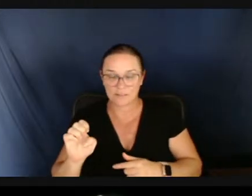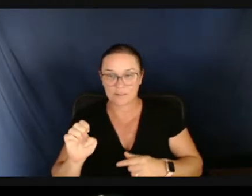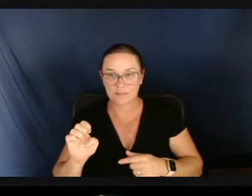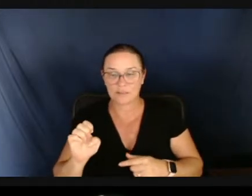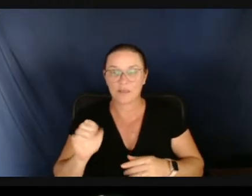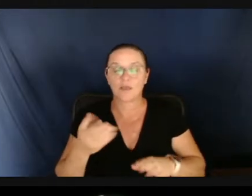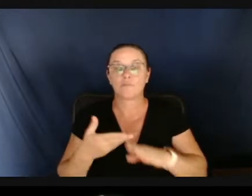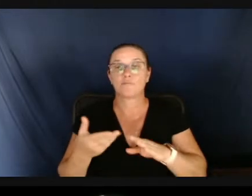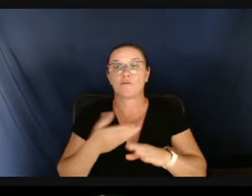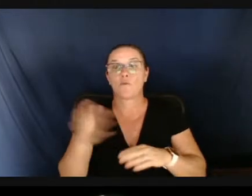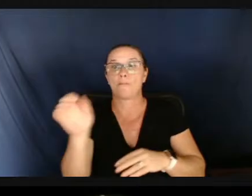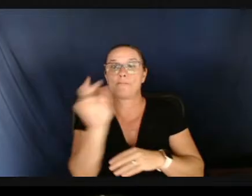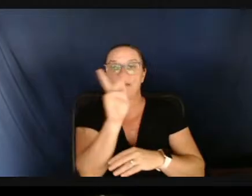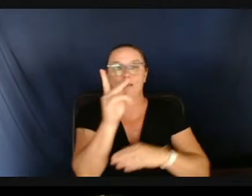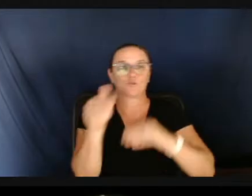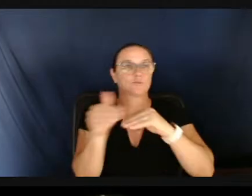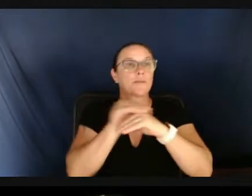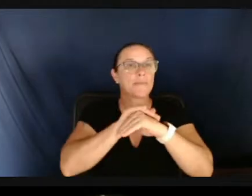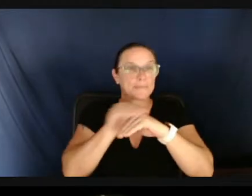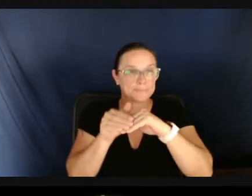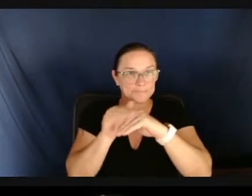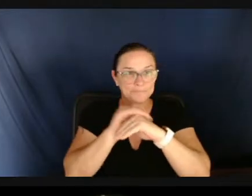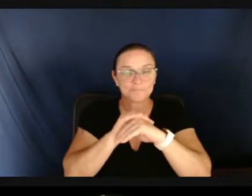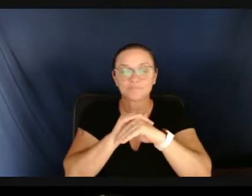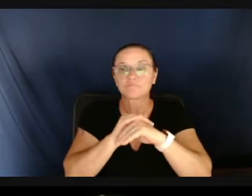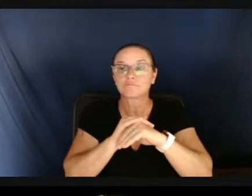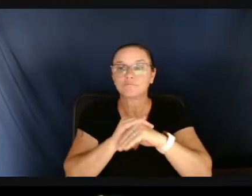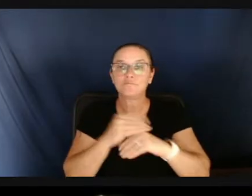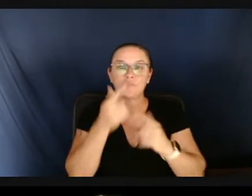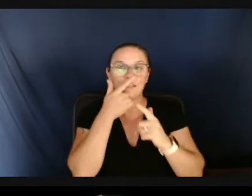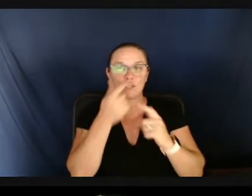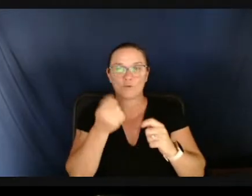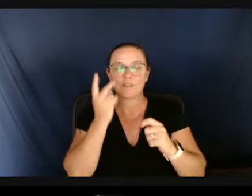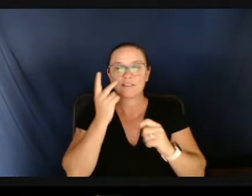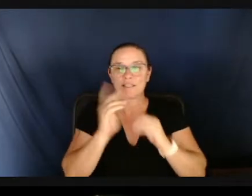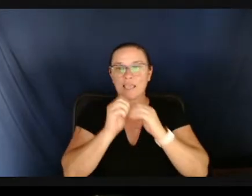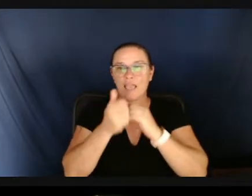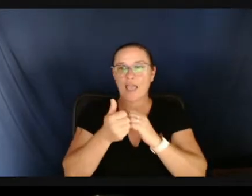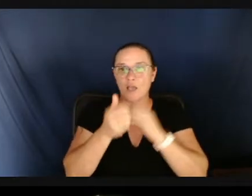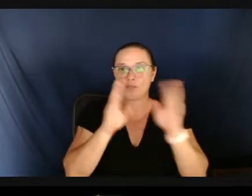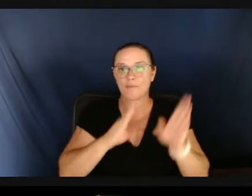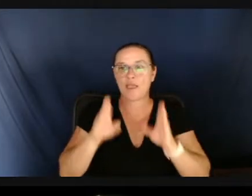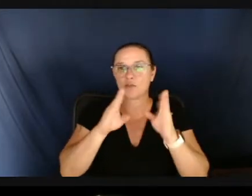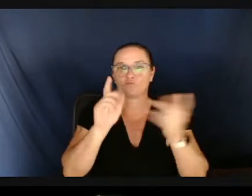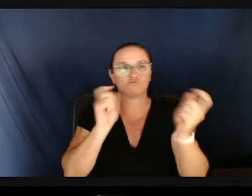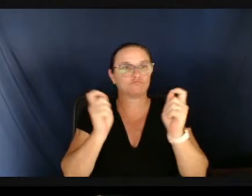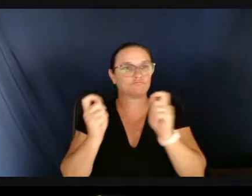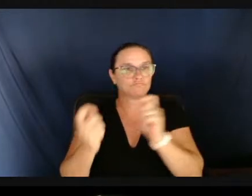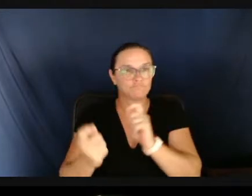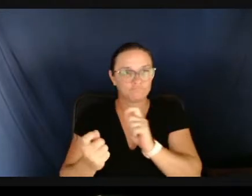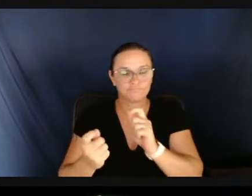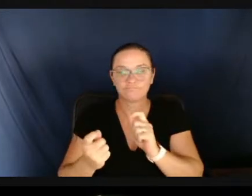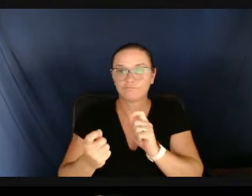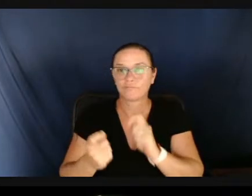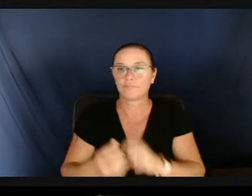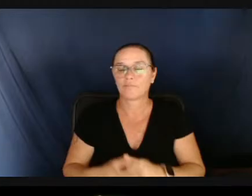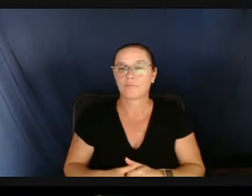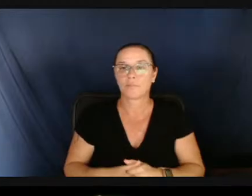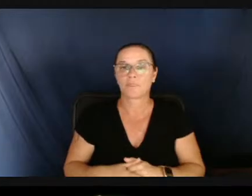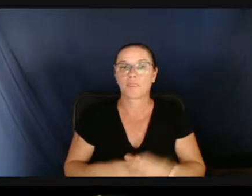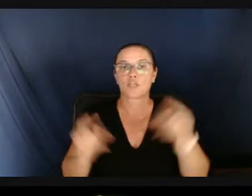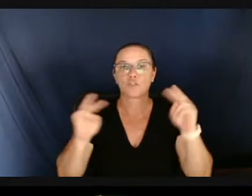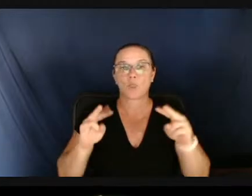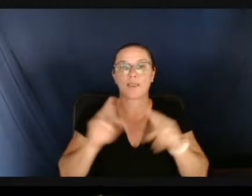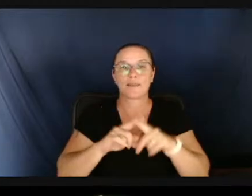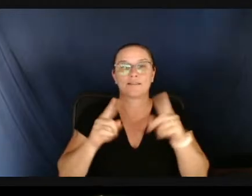before we come back to the summit here. It's interesting to see how that pattern has evolved. And to look at that a different way, now I'm changing